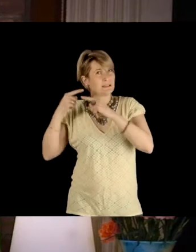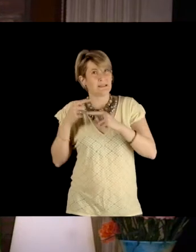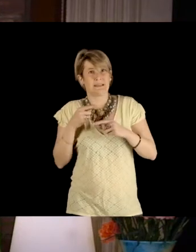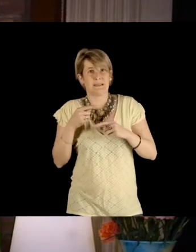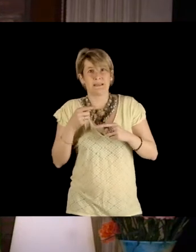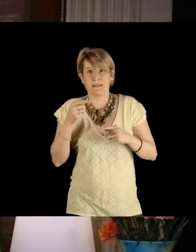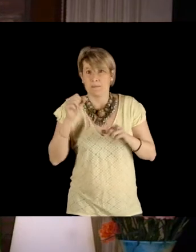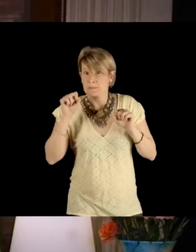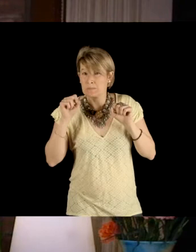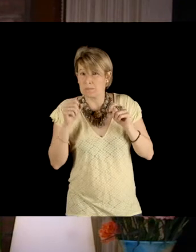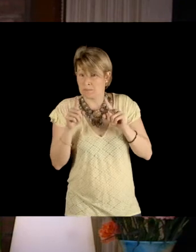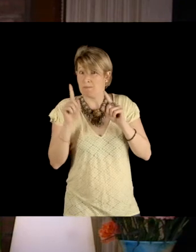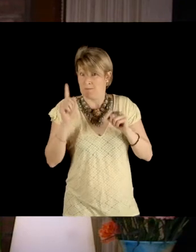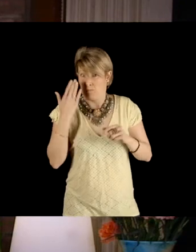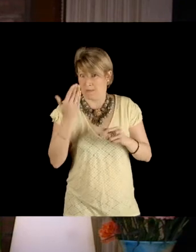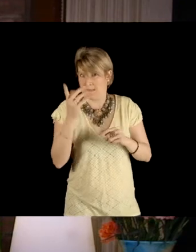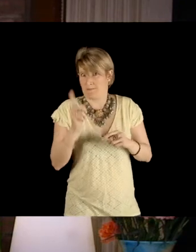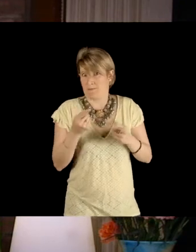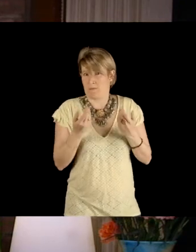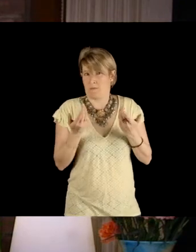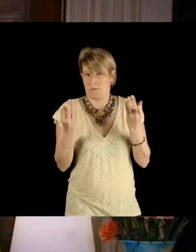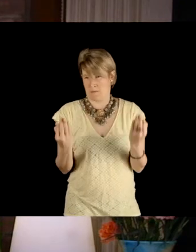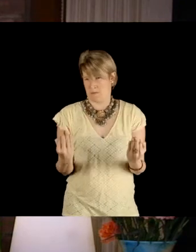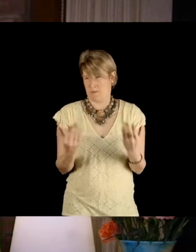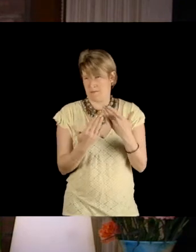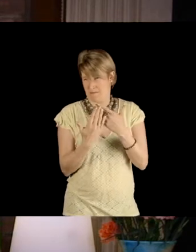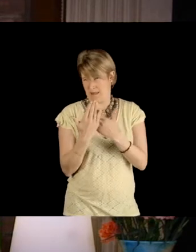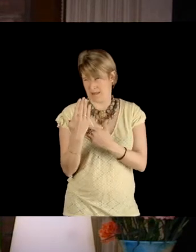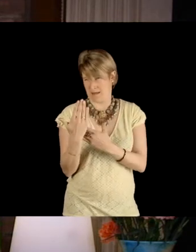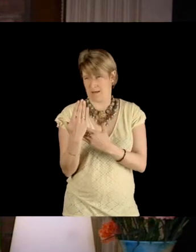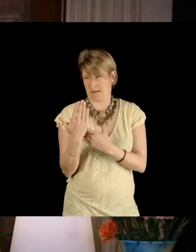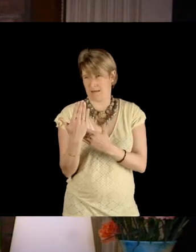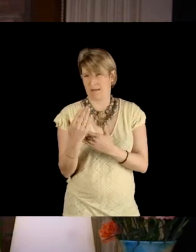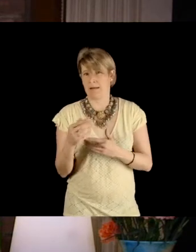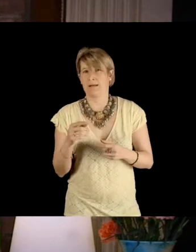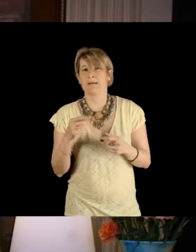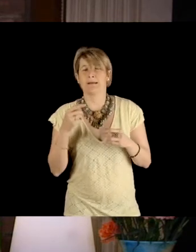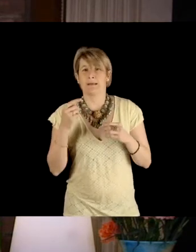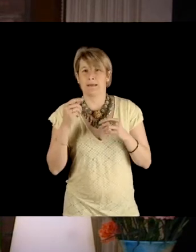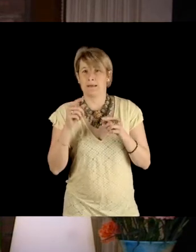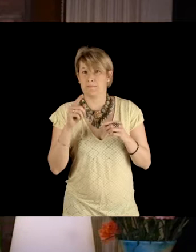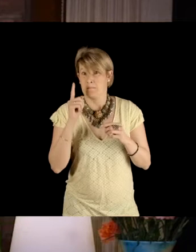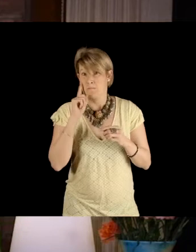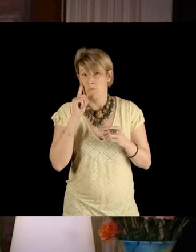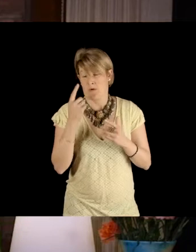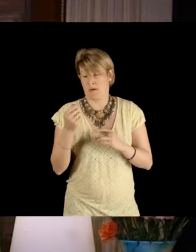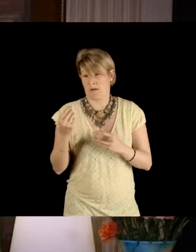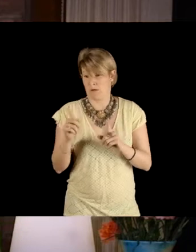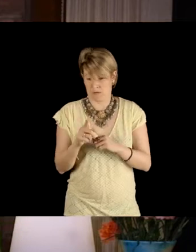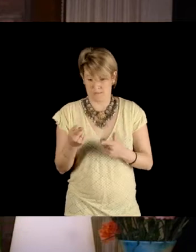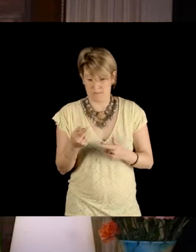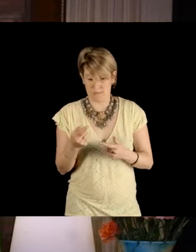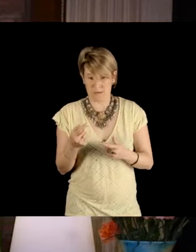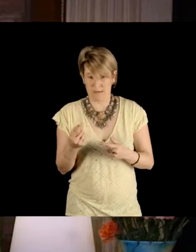do at bedtime is to bring this conscious connection with ourselves into the subconscious while we go to